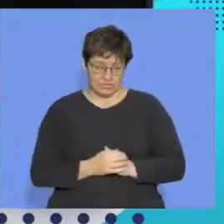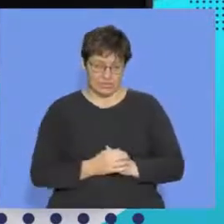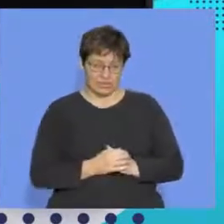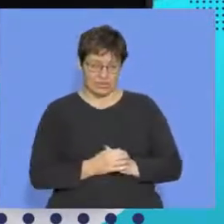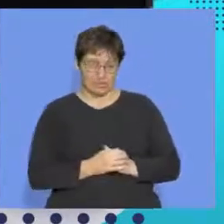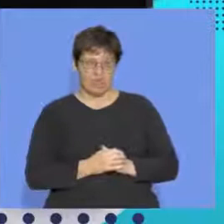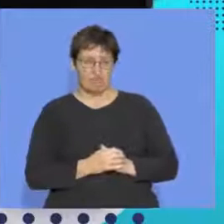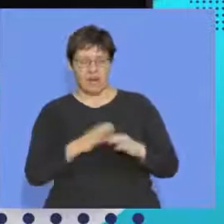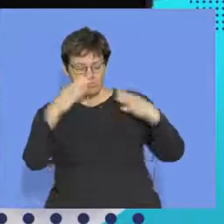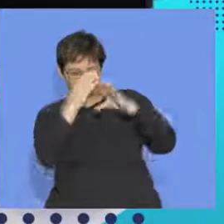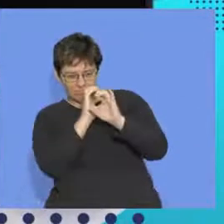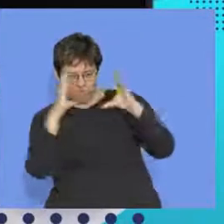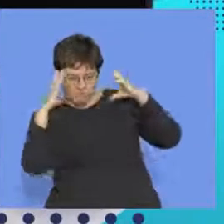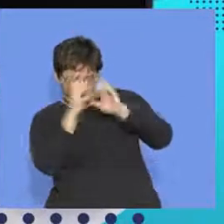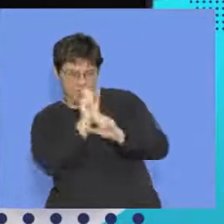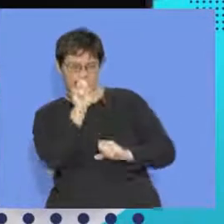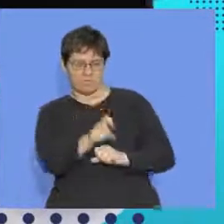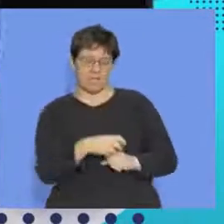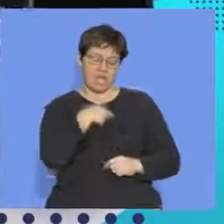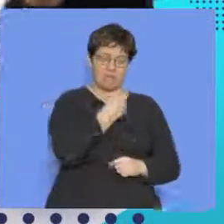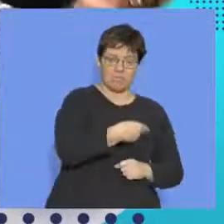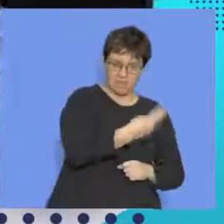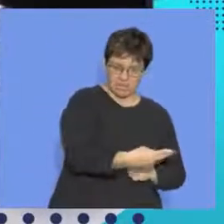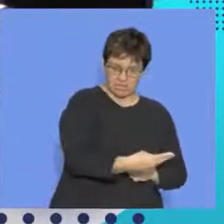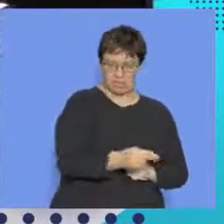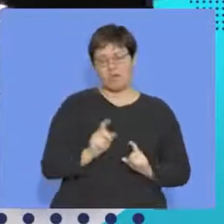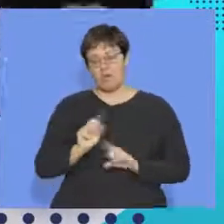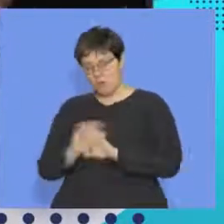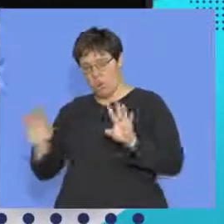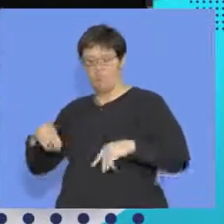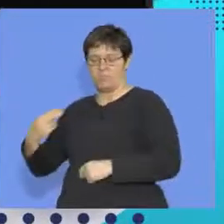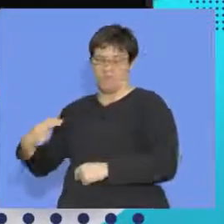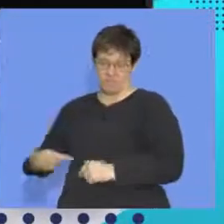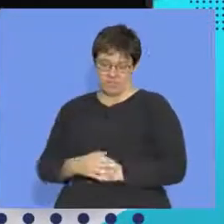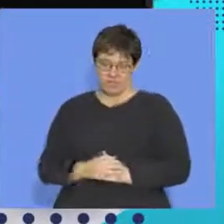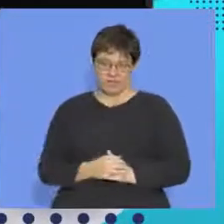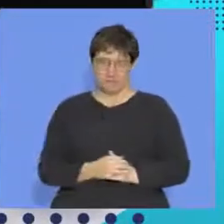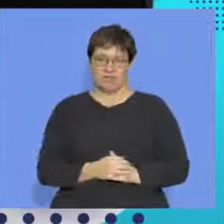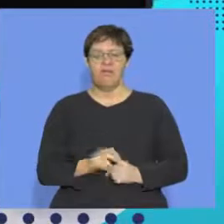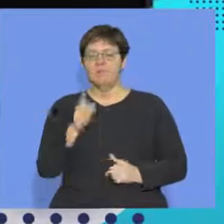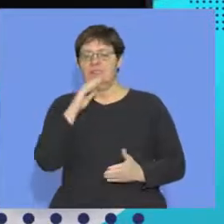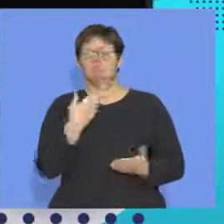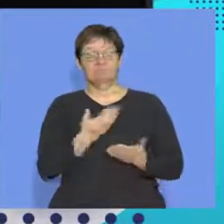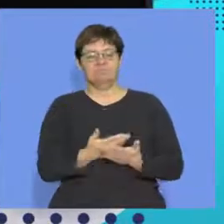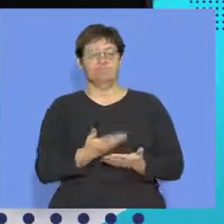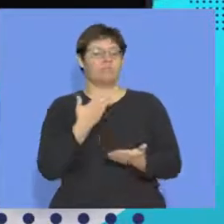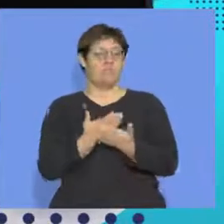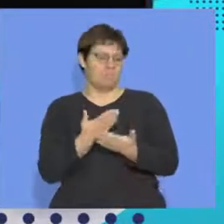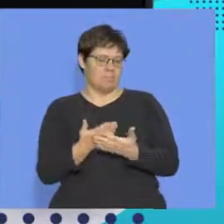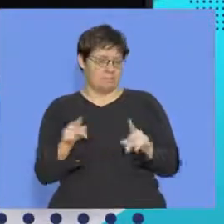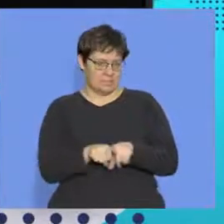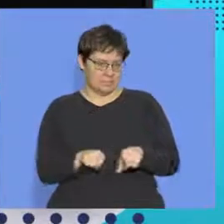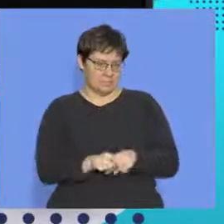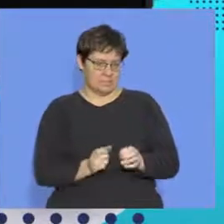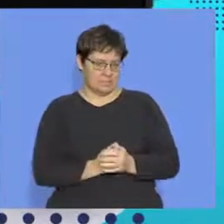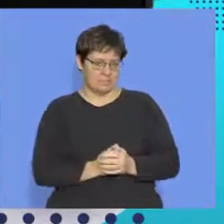Just pay attention to that, repetitions without repetition. And now we apply that in probability.